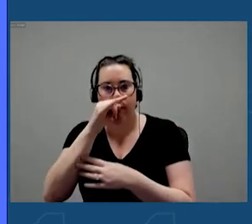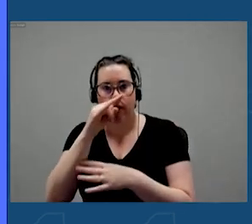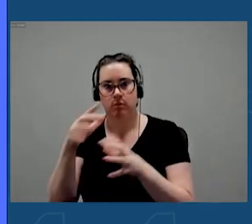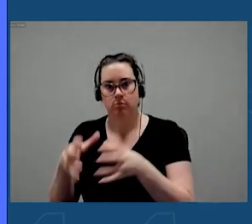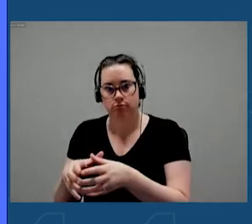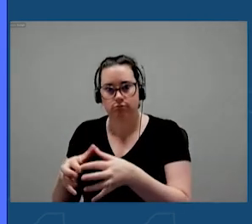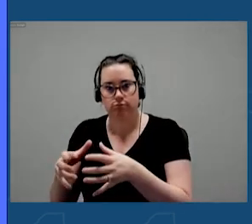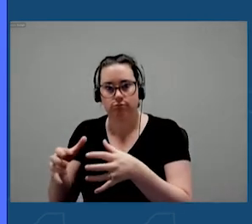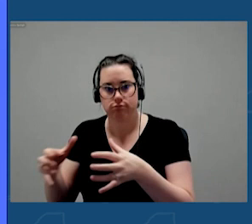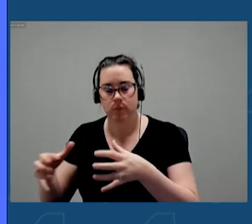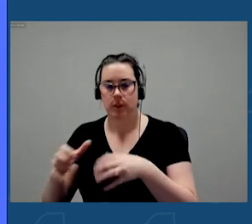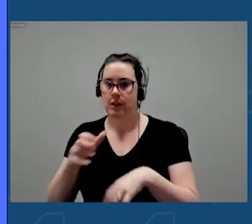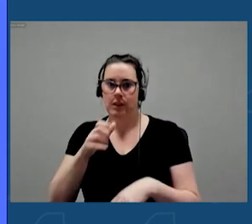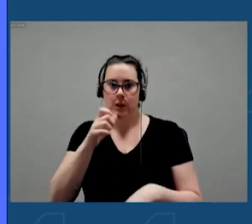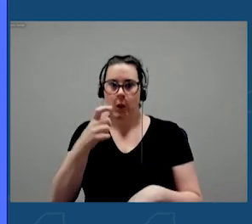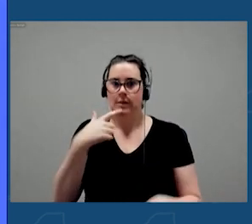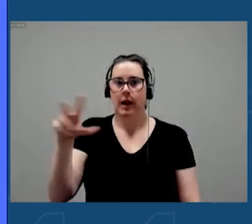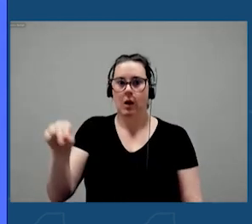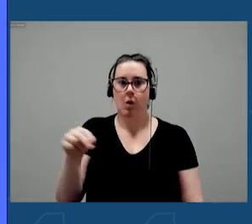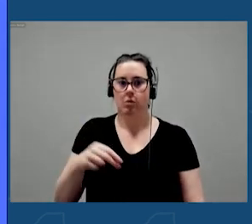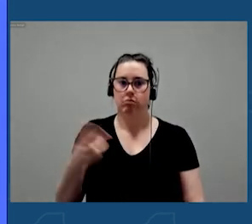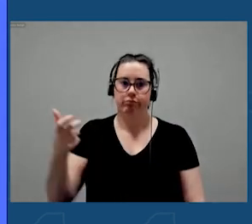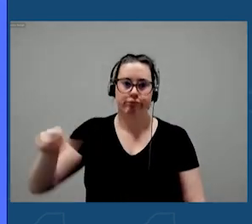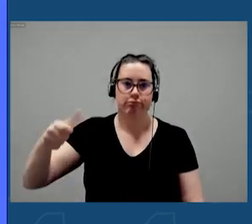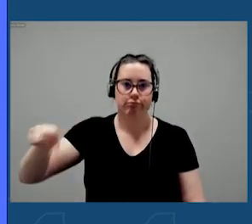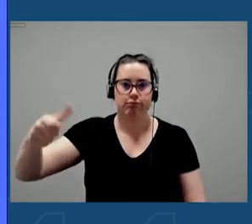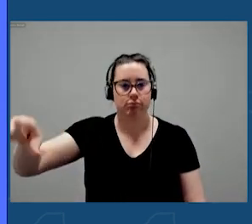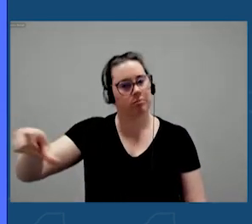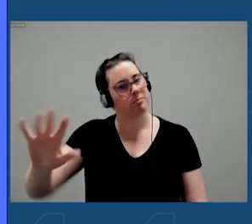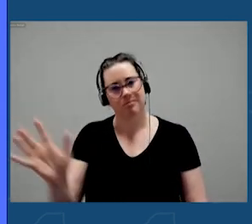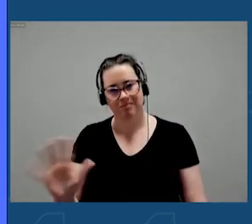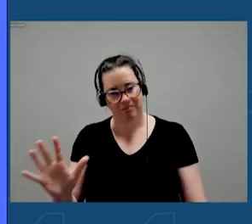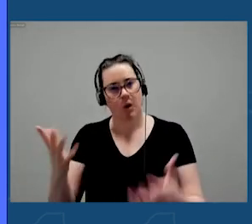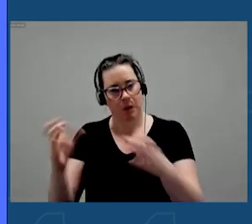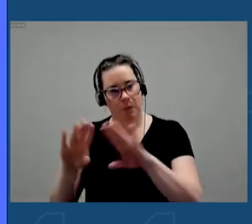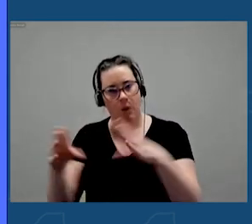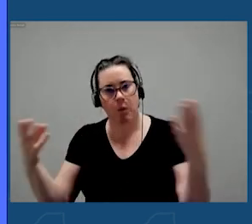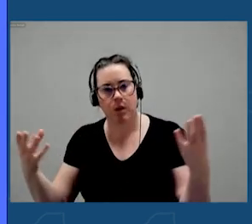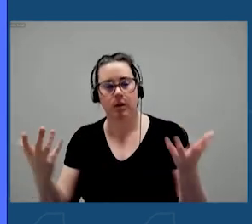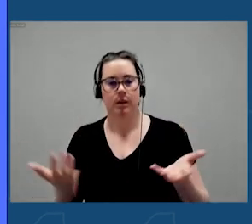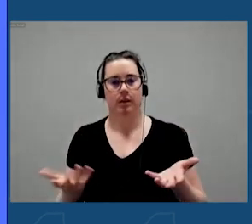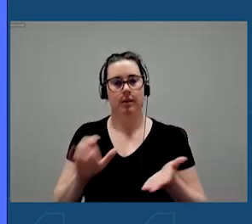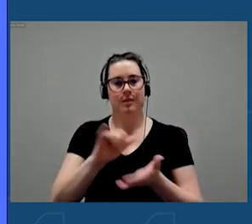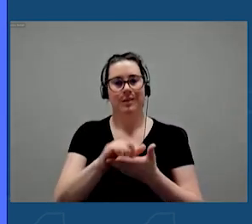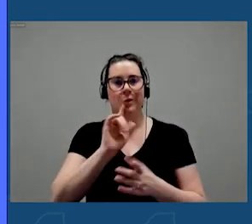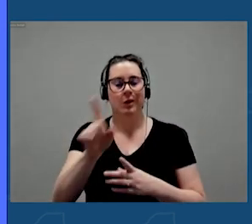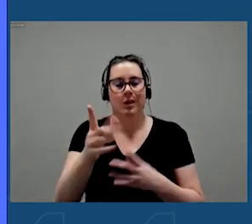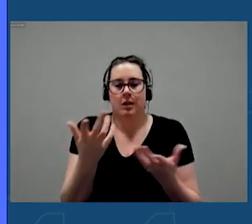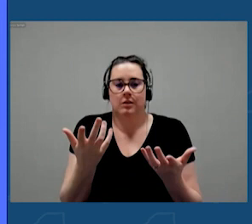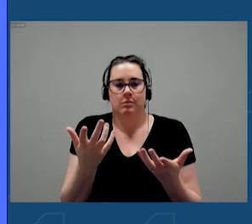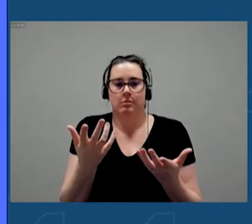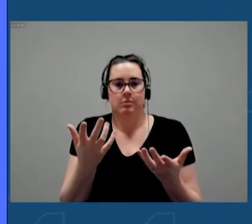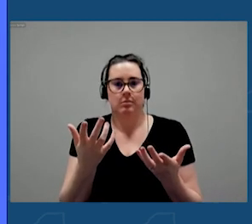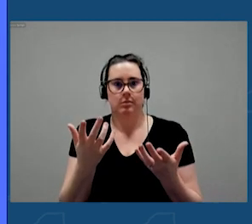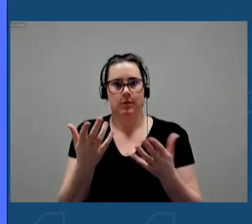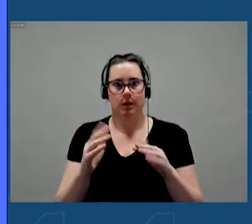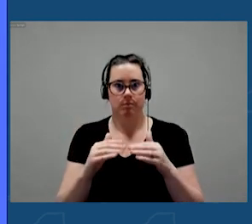development and opening the doors for others to come in. So that's just the kind of the top level of it. But we've